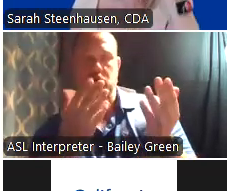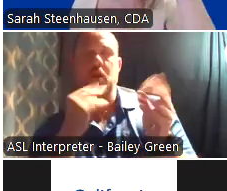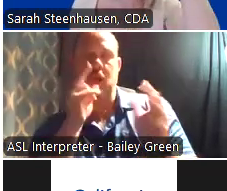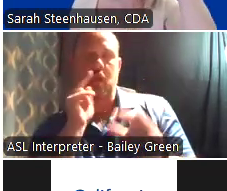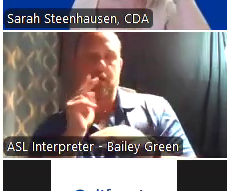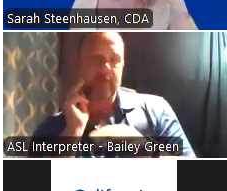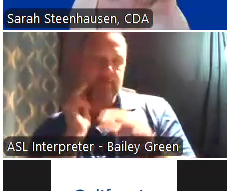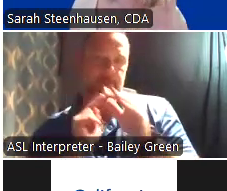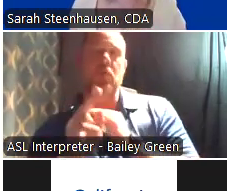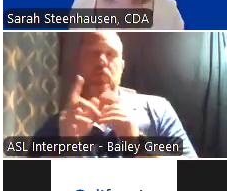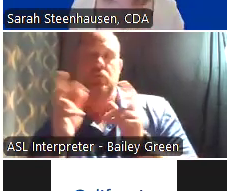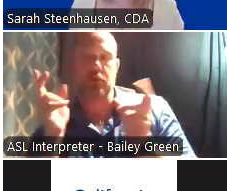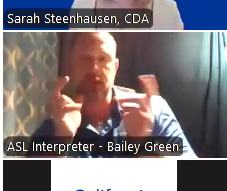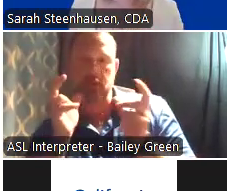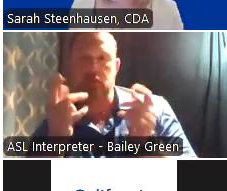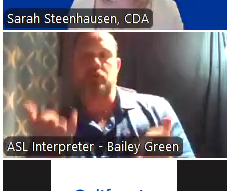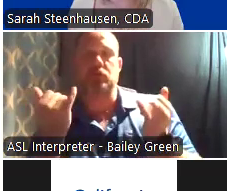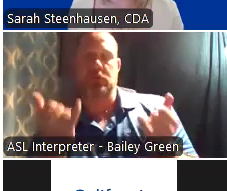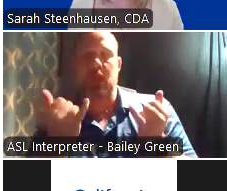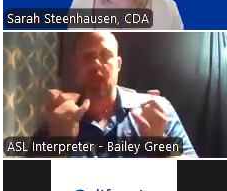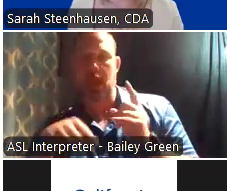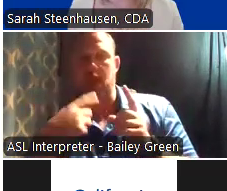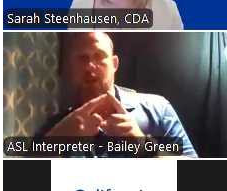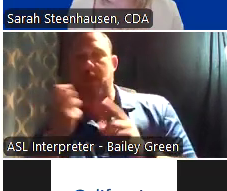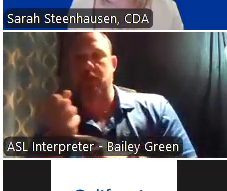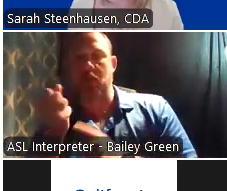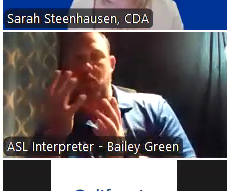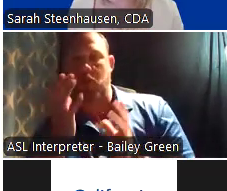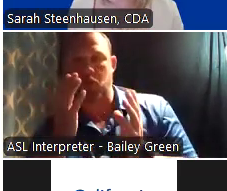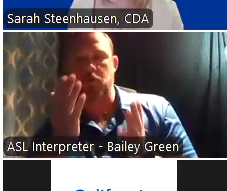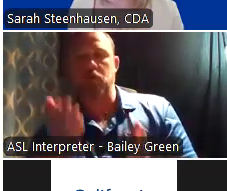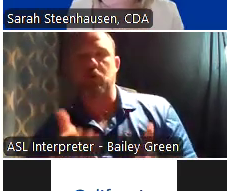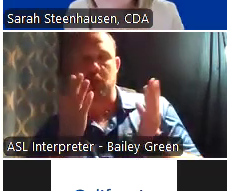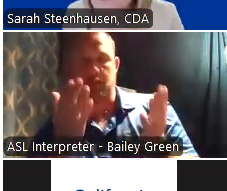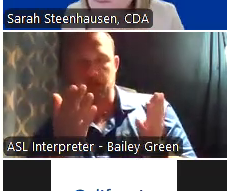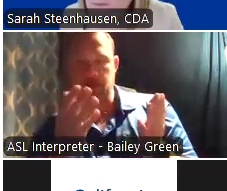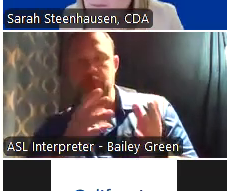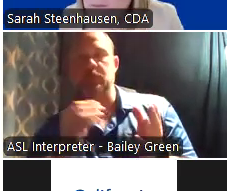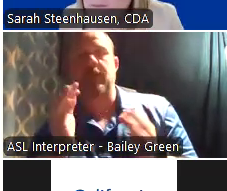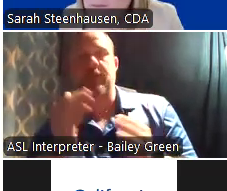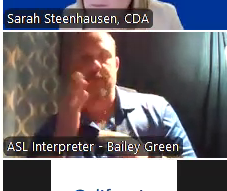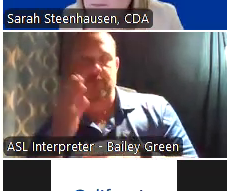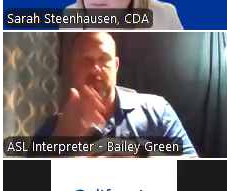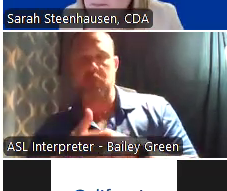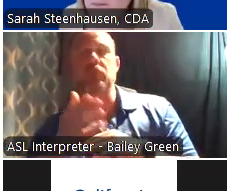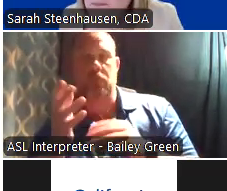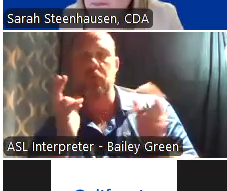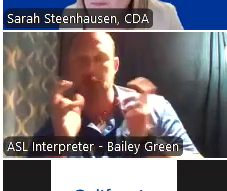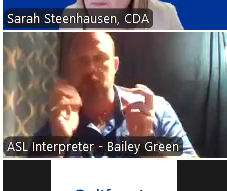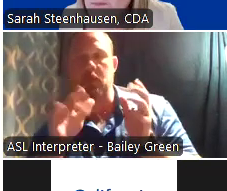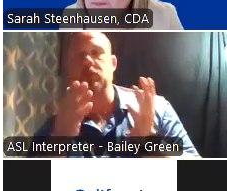forward to hearing today about the stakeholder committee recommendations, and then further hearing